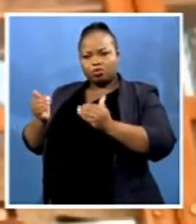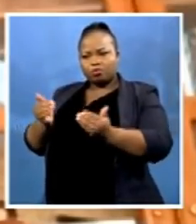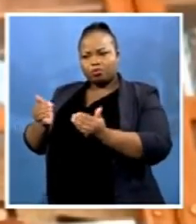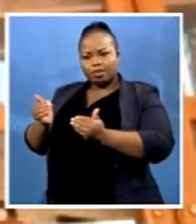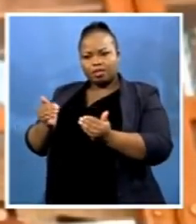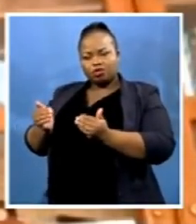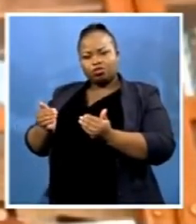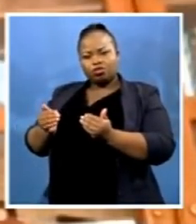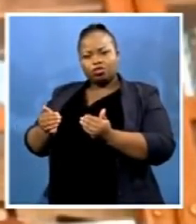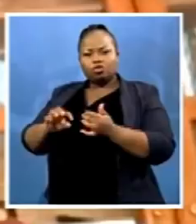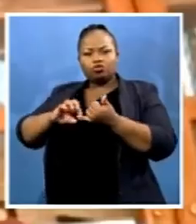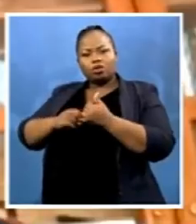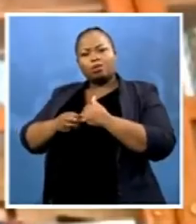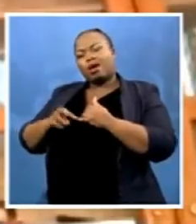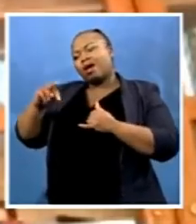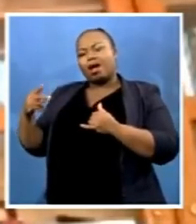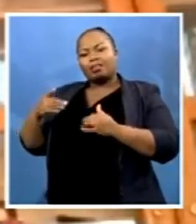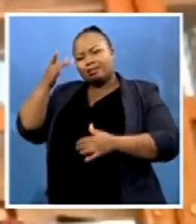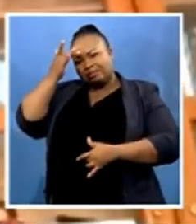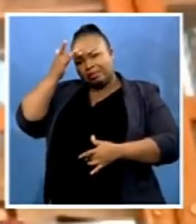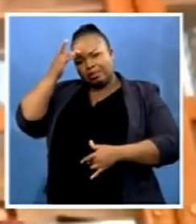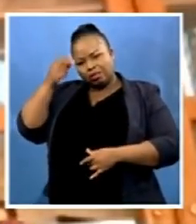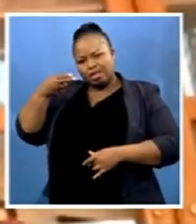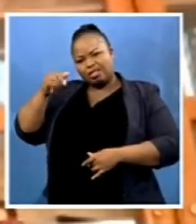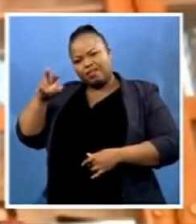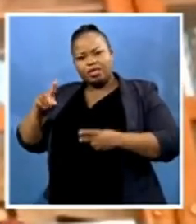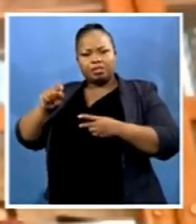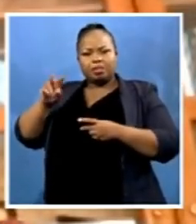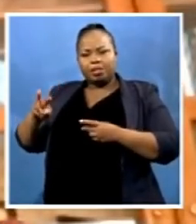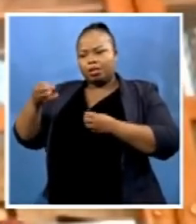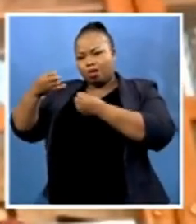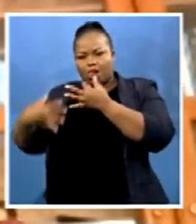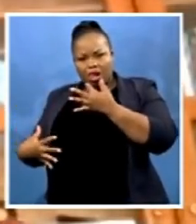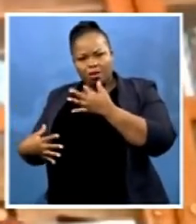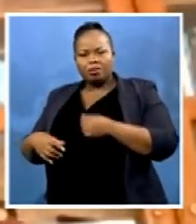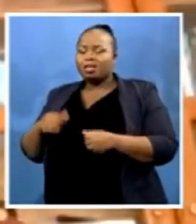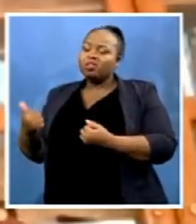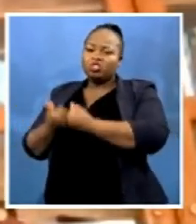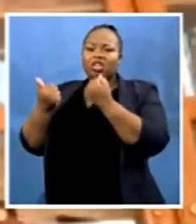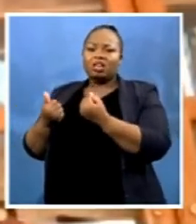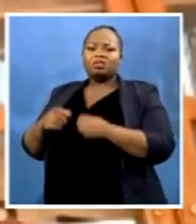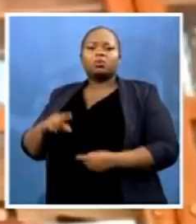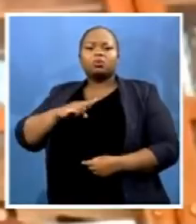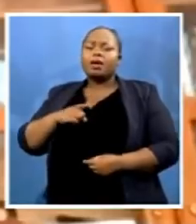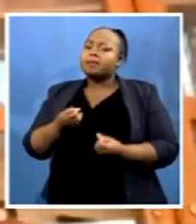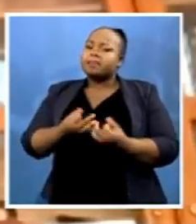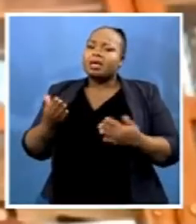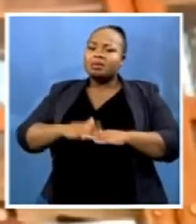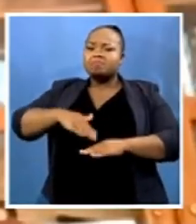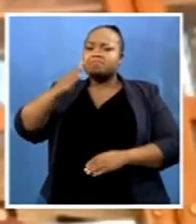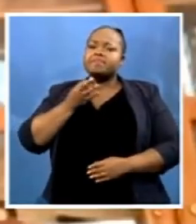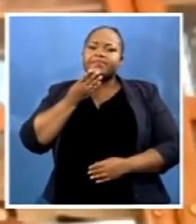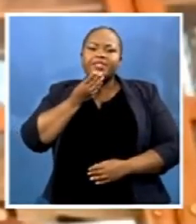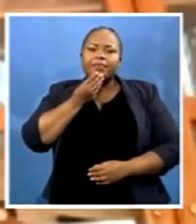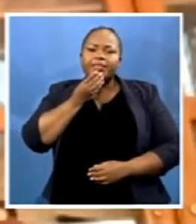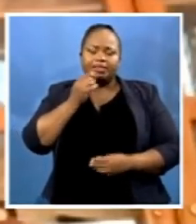comorbidities, then you have a challenge. A huge number of our people who are having diabetes, hypertension, chest